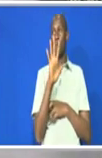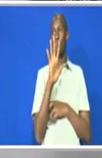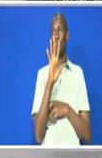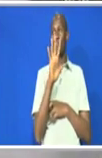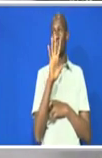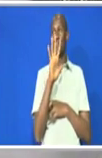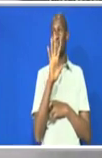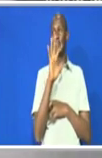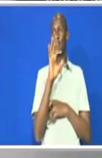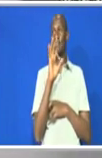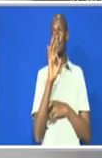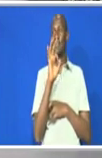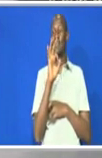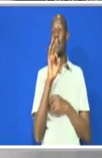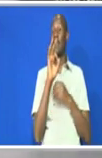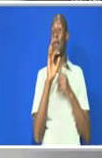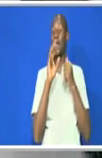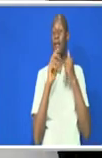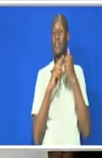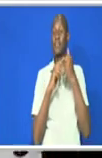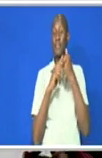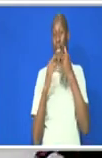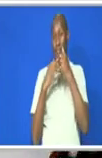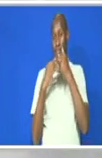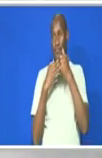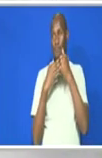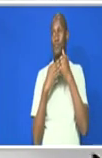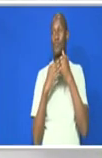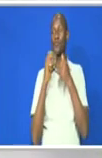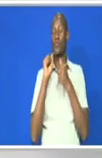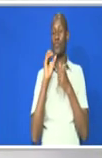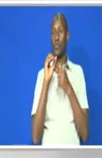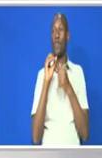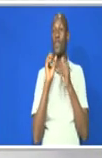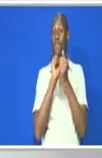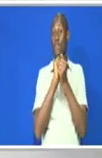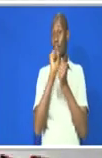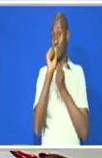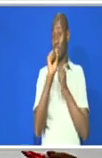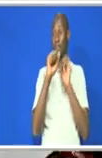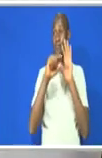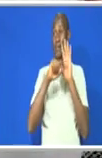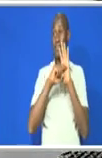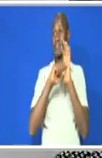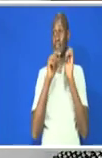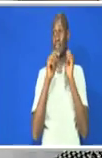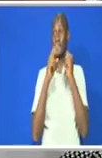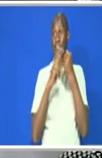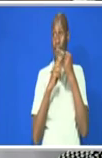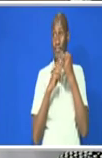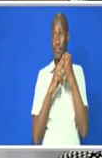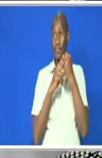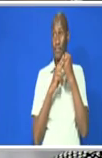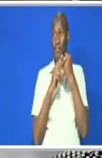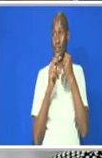5, 6, 7, 8. So 15 take away 7,